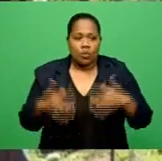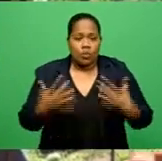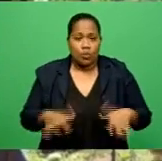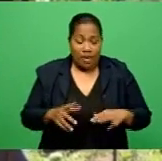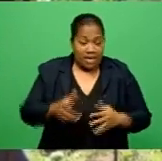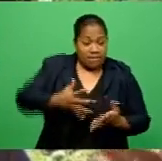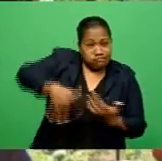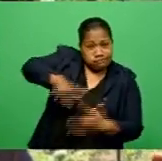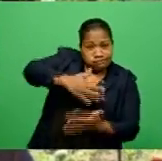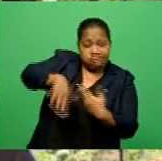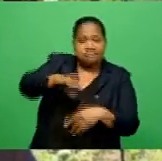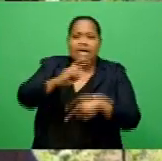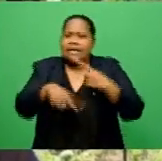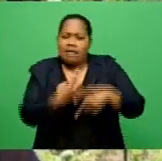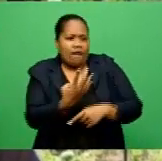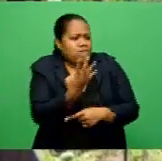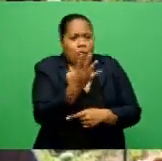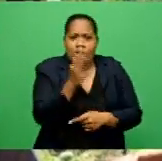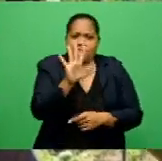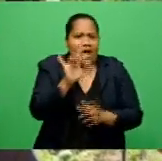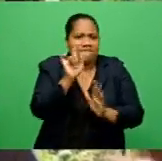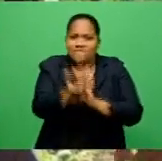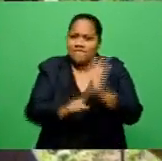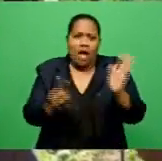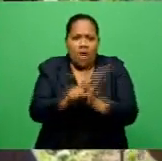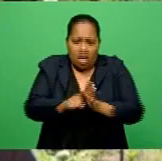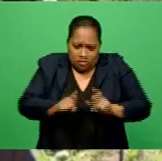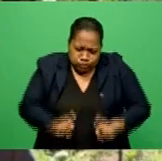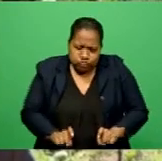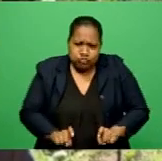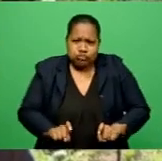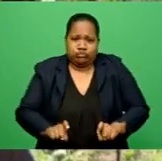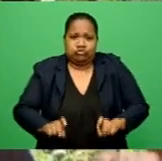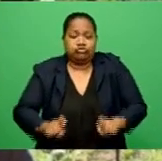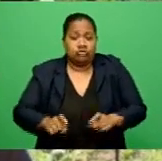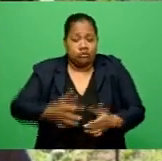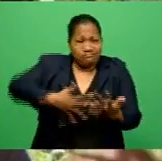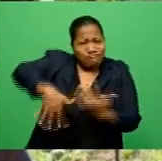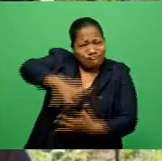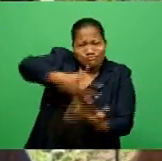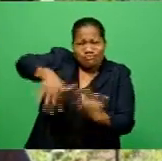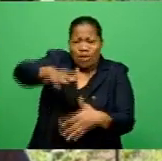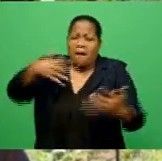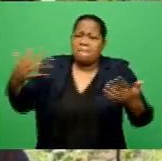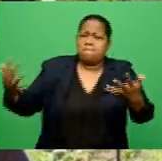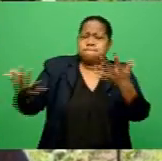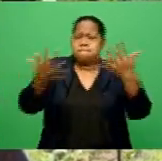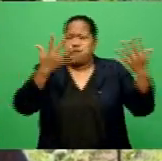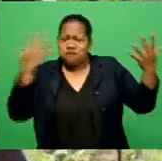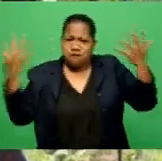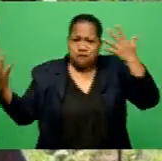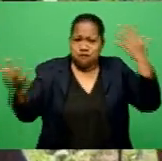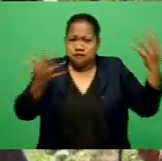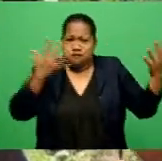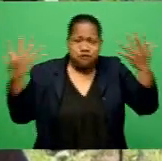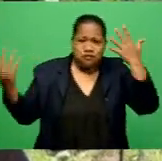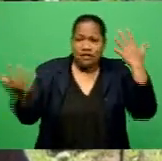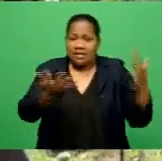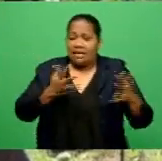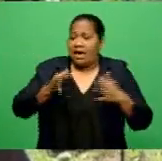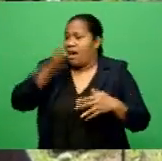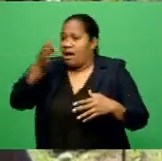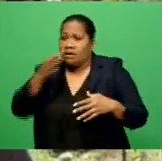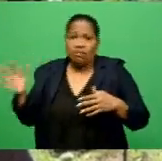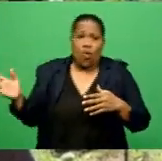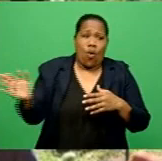for around 4 to 5 hours and the wind was very strong. I urged everyone to pray that the danger passes quickly and no